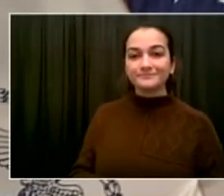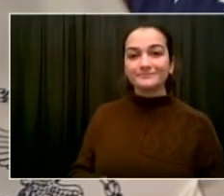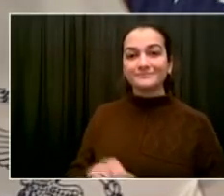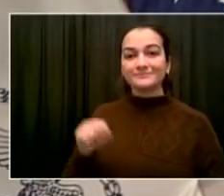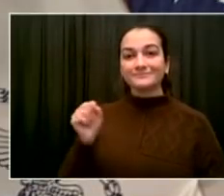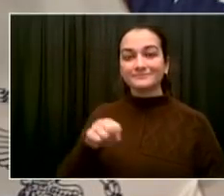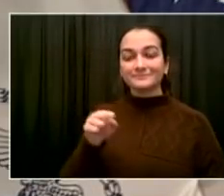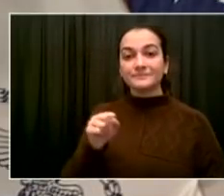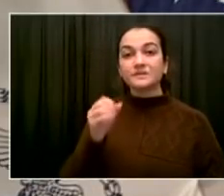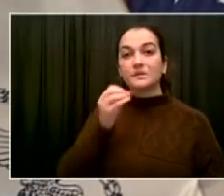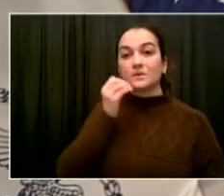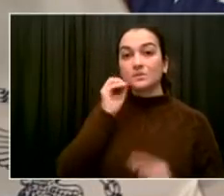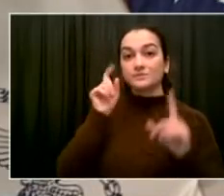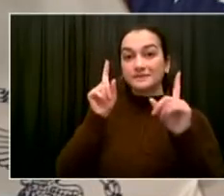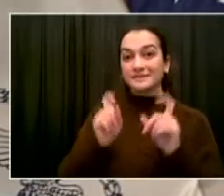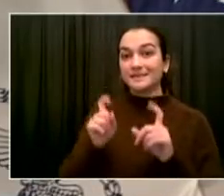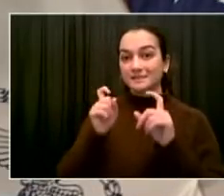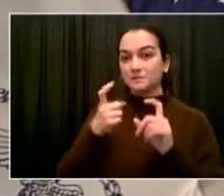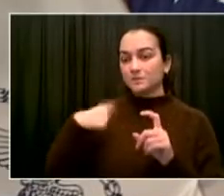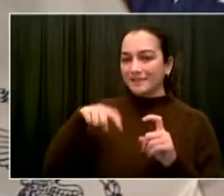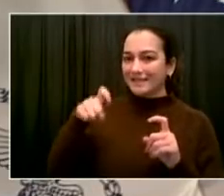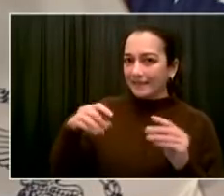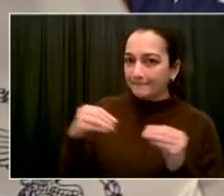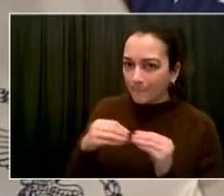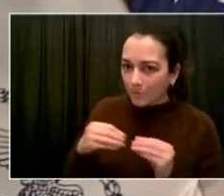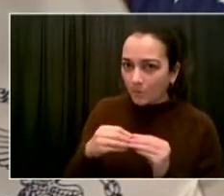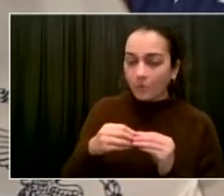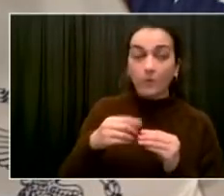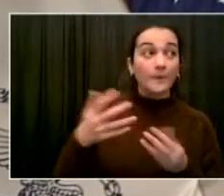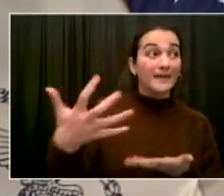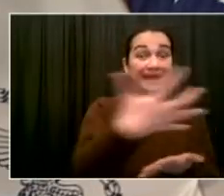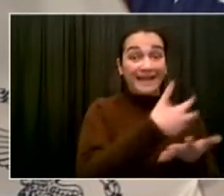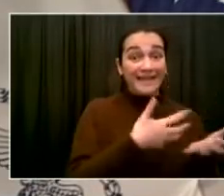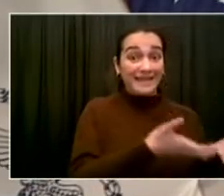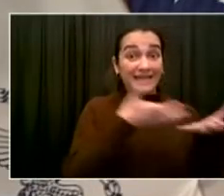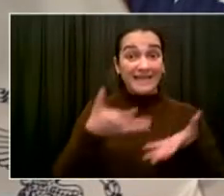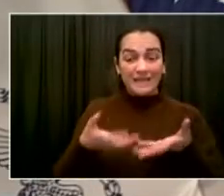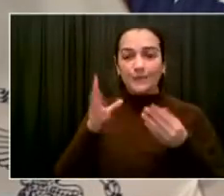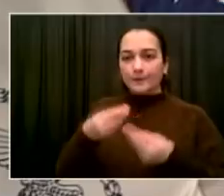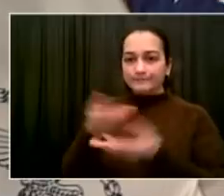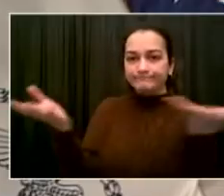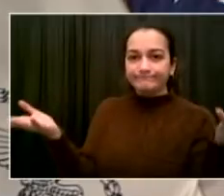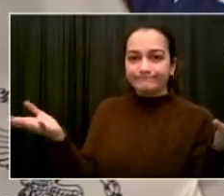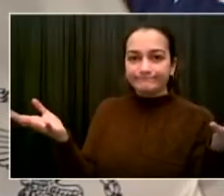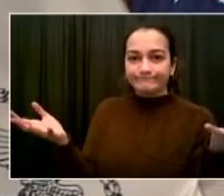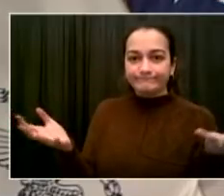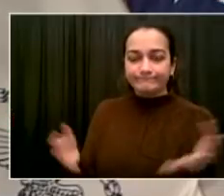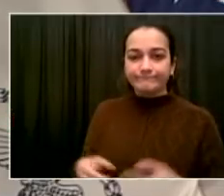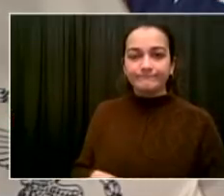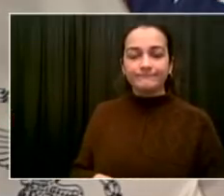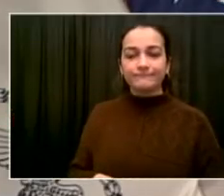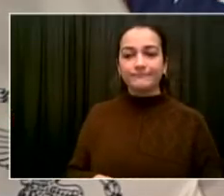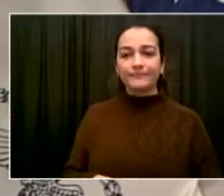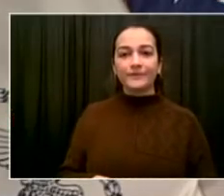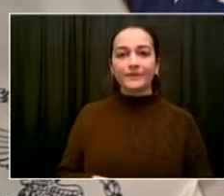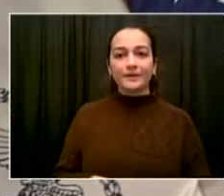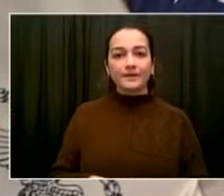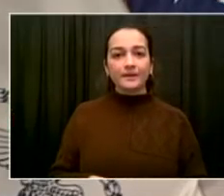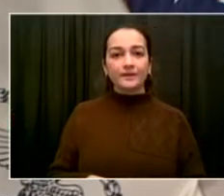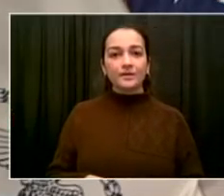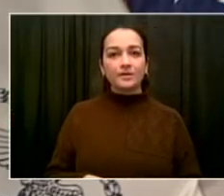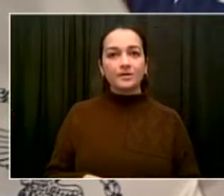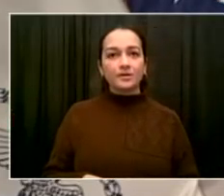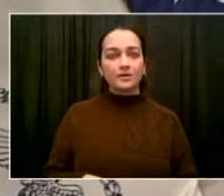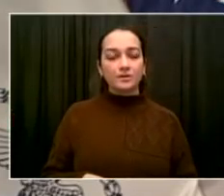Thursday was an intense effort to get home tests out through nonprofit organizations in communities across the